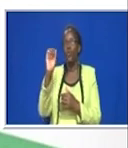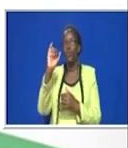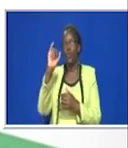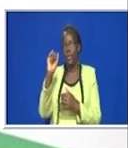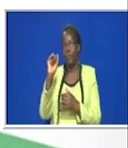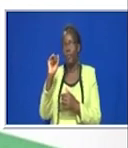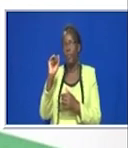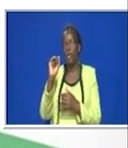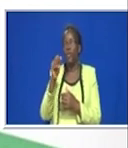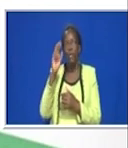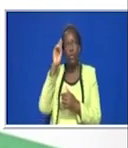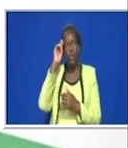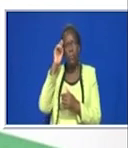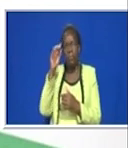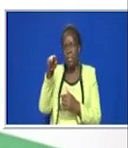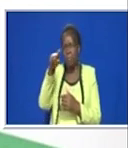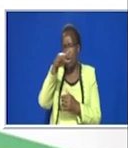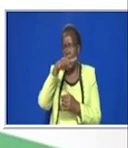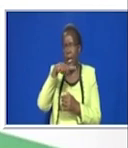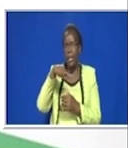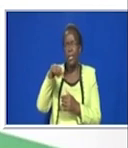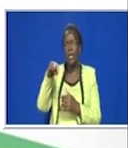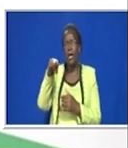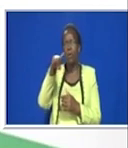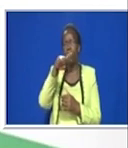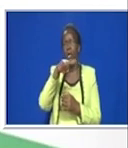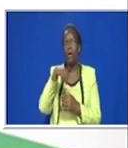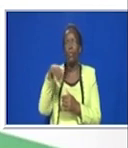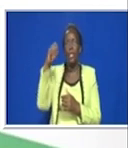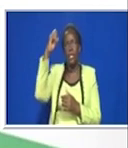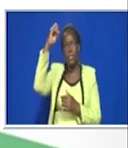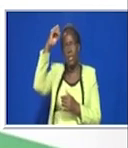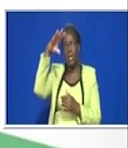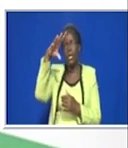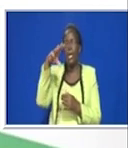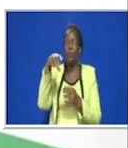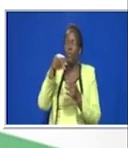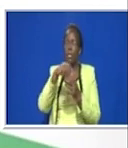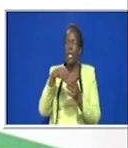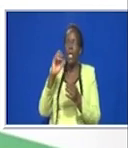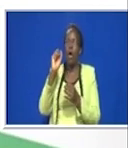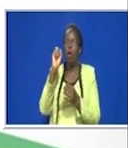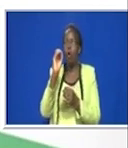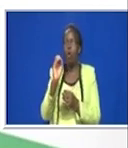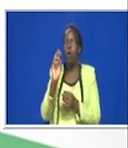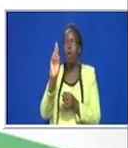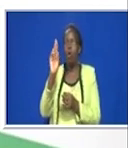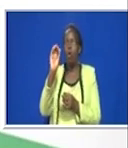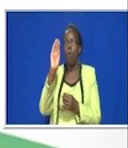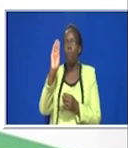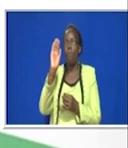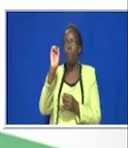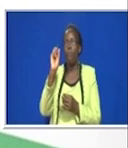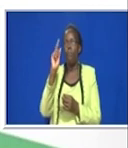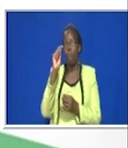sun, the planet goes round the sun. See, the orbit is around the sun. So the next